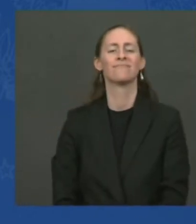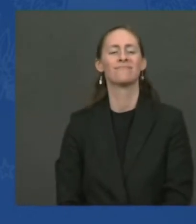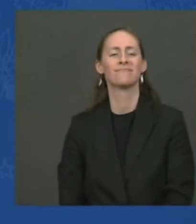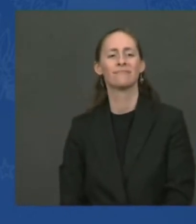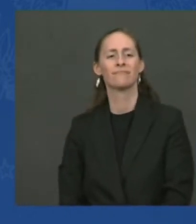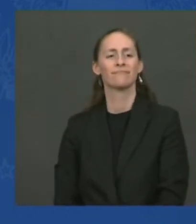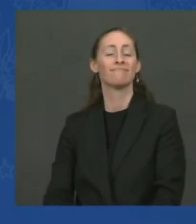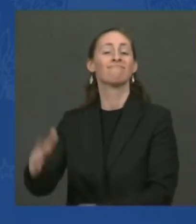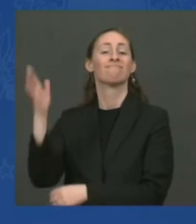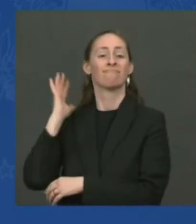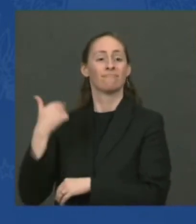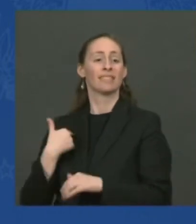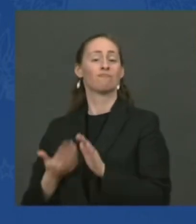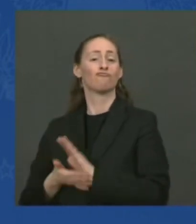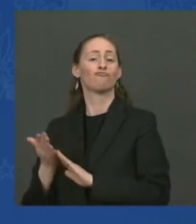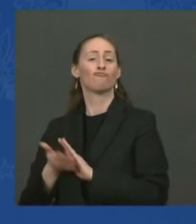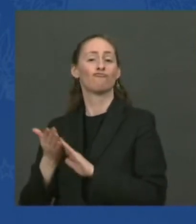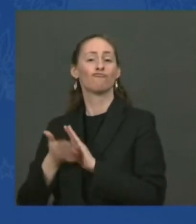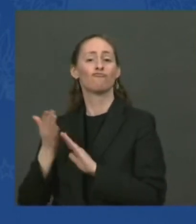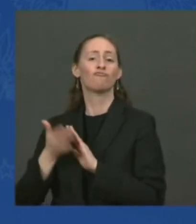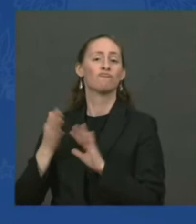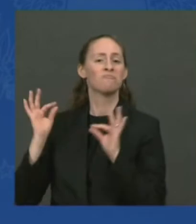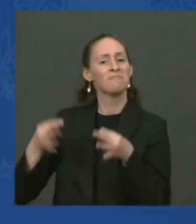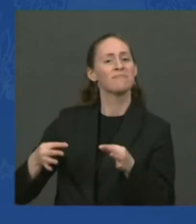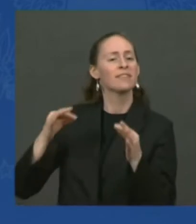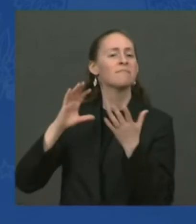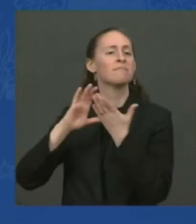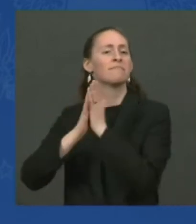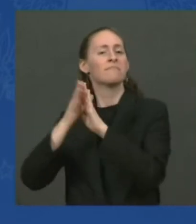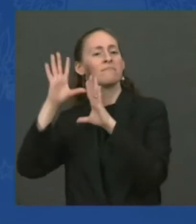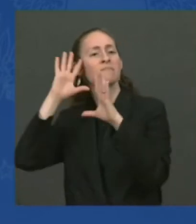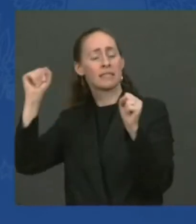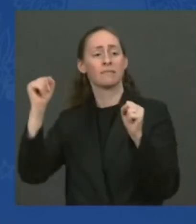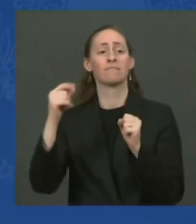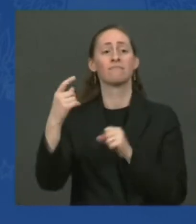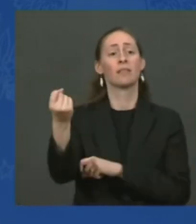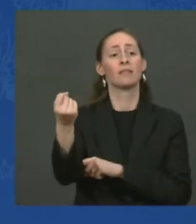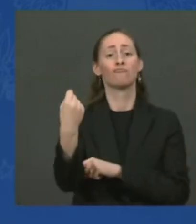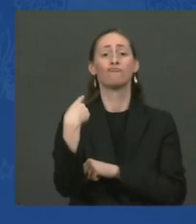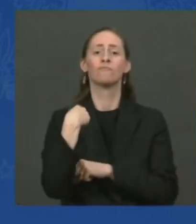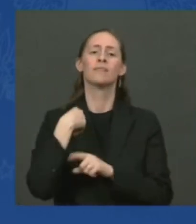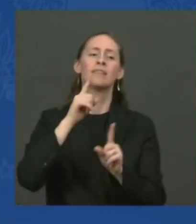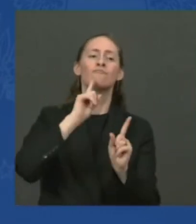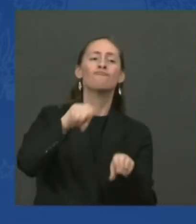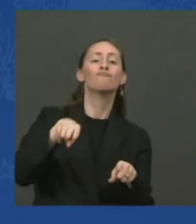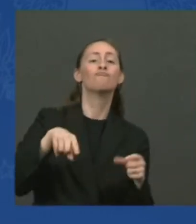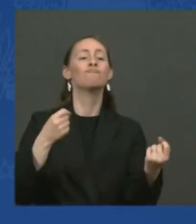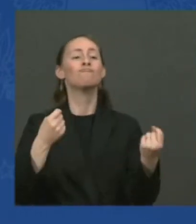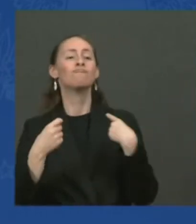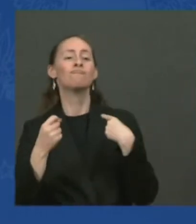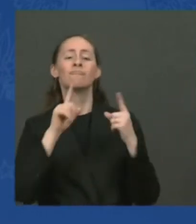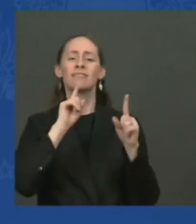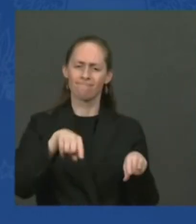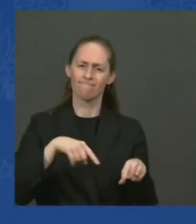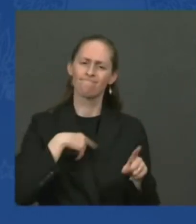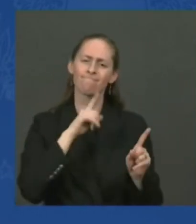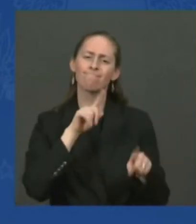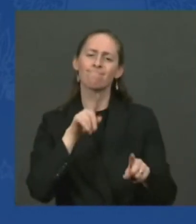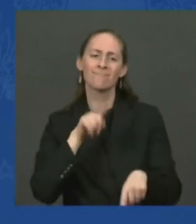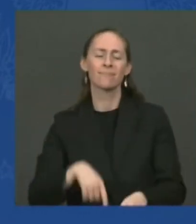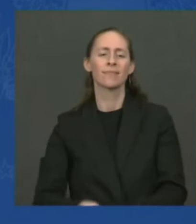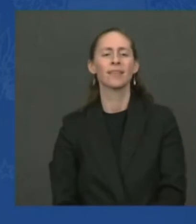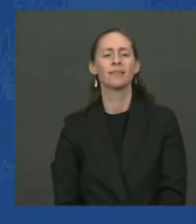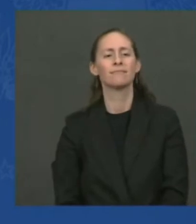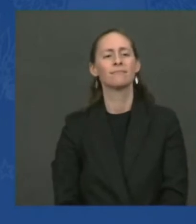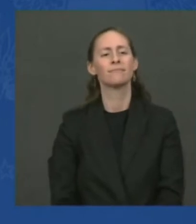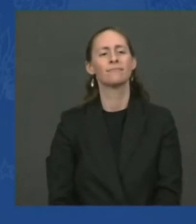I thought maybe I could help answer some of those questions for you and the needs you have. Because every time I'd ride home on Amtrak, I'd